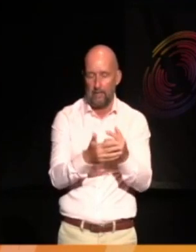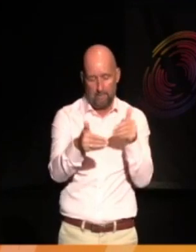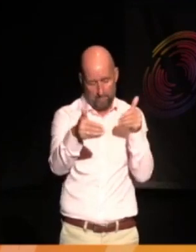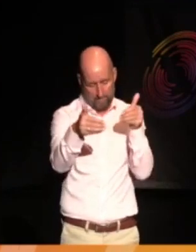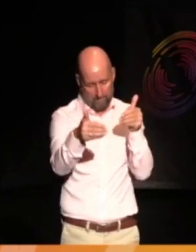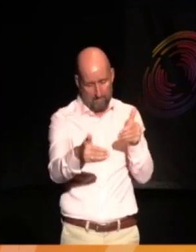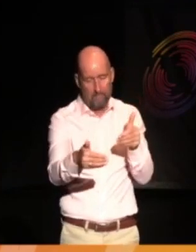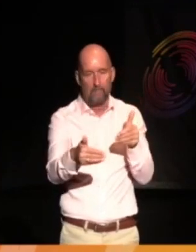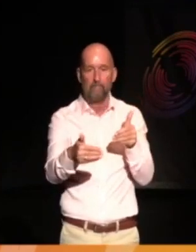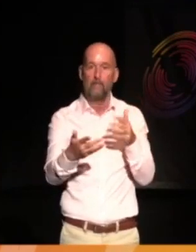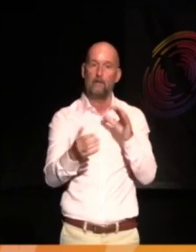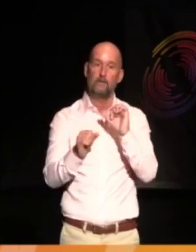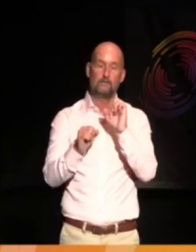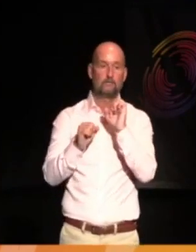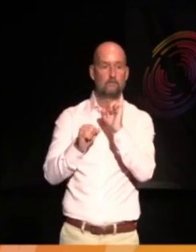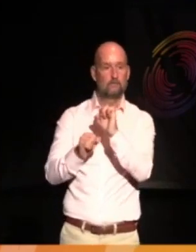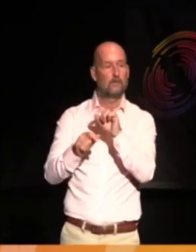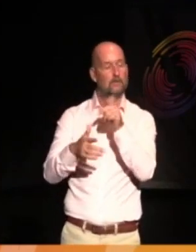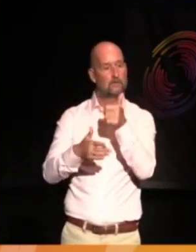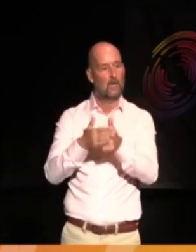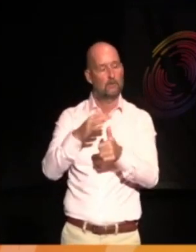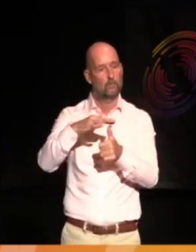when they are withdrawing